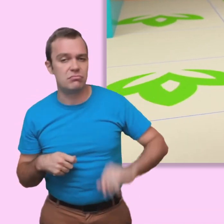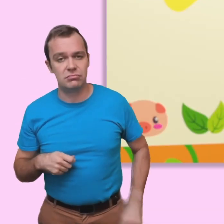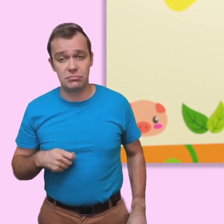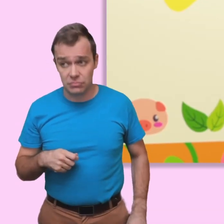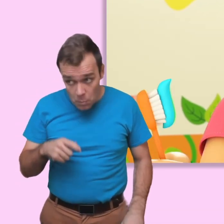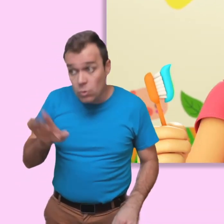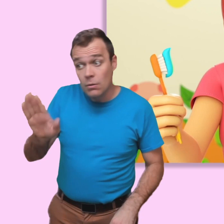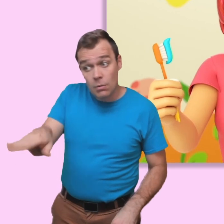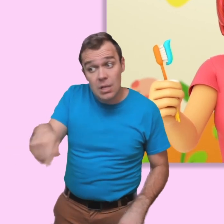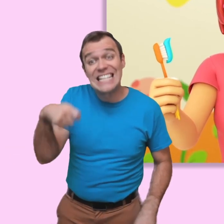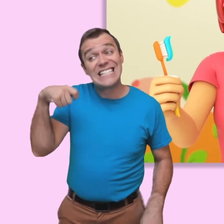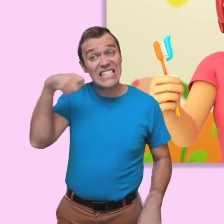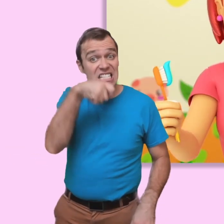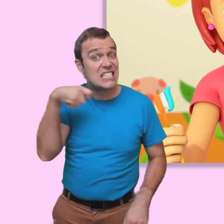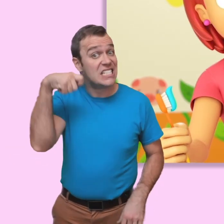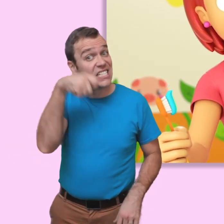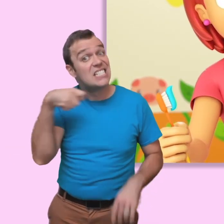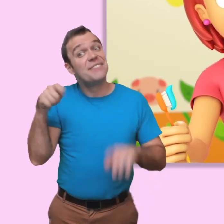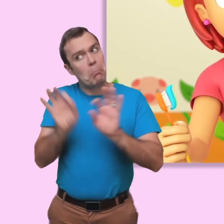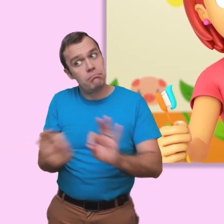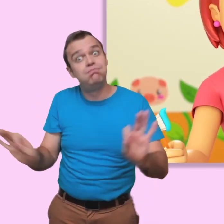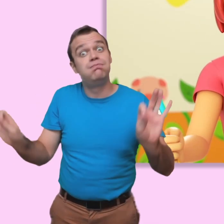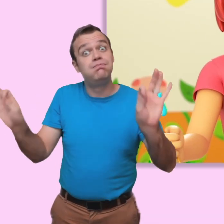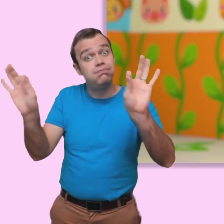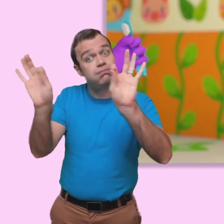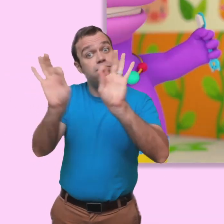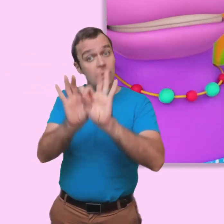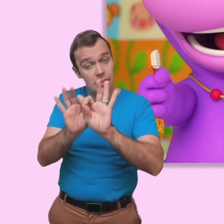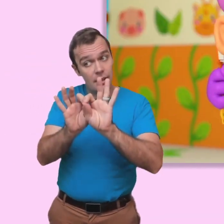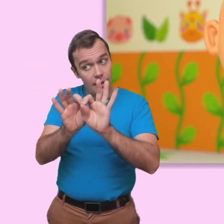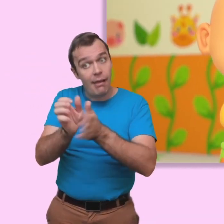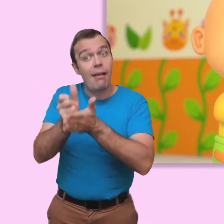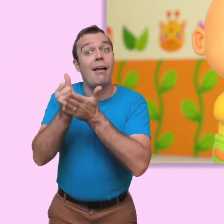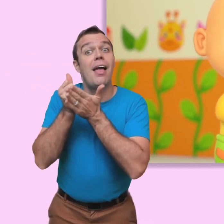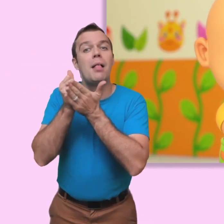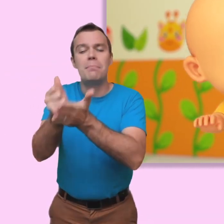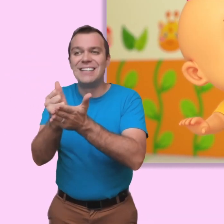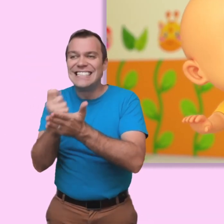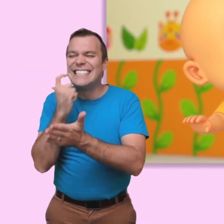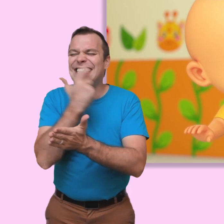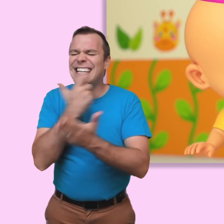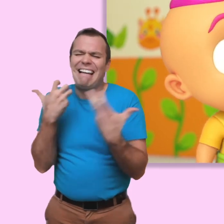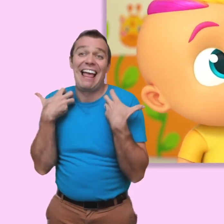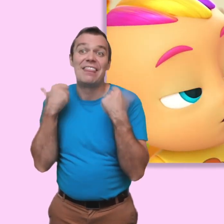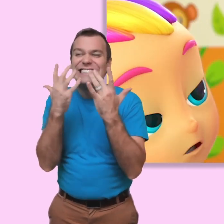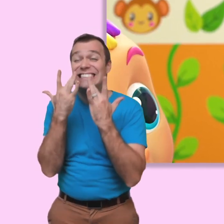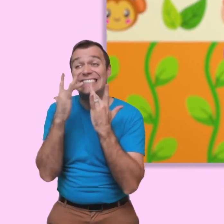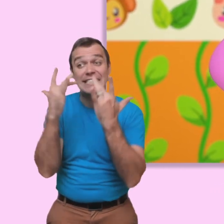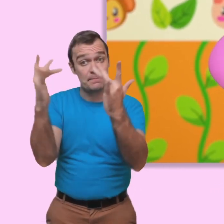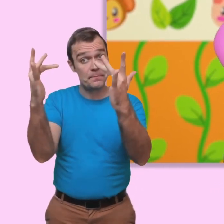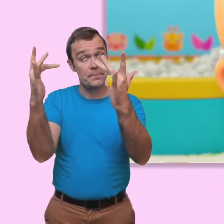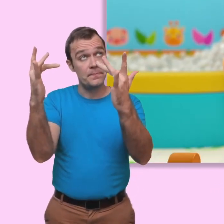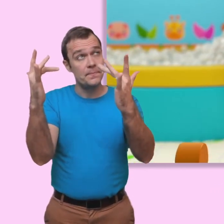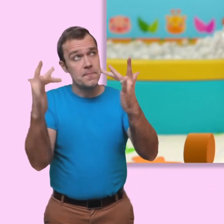no. Brushing your teeth is very important. It will keep them healthy and